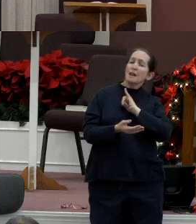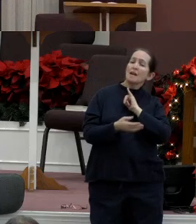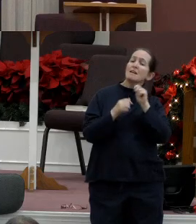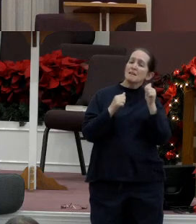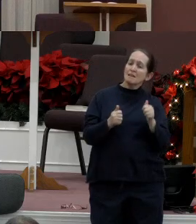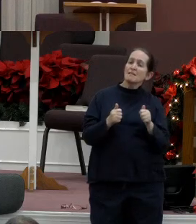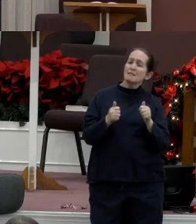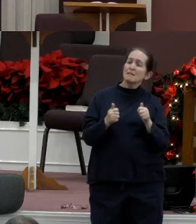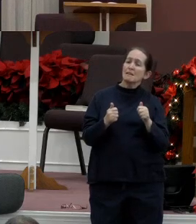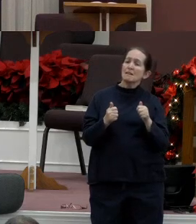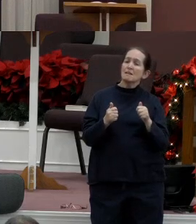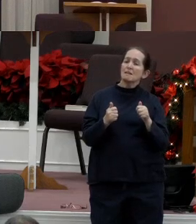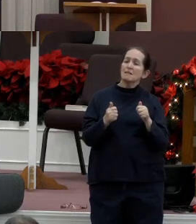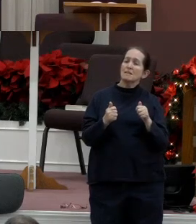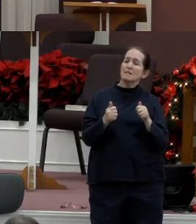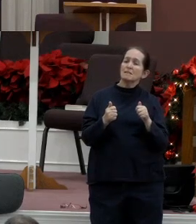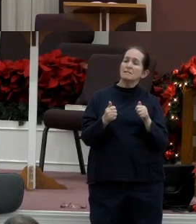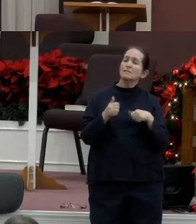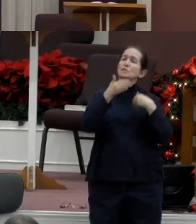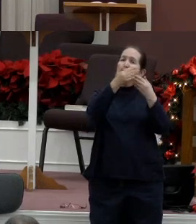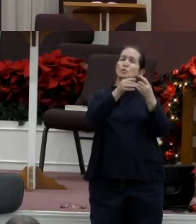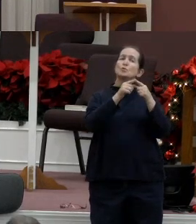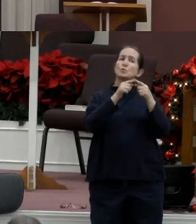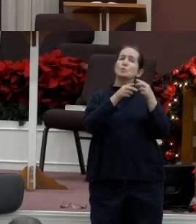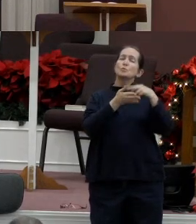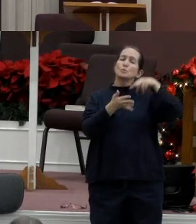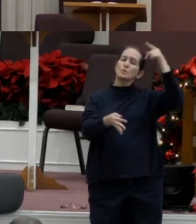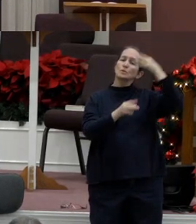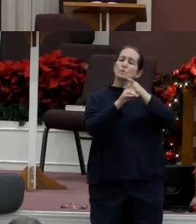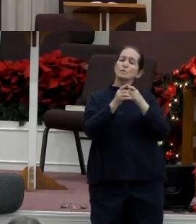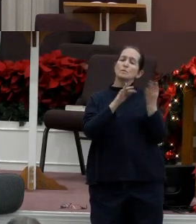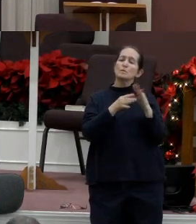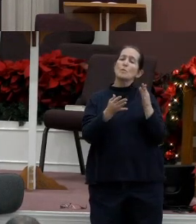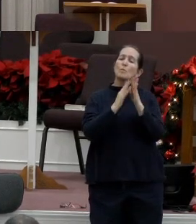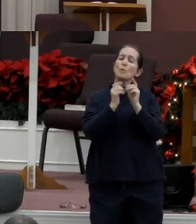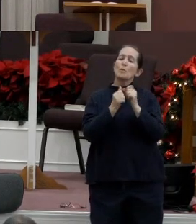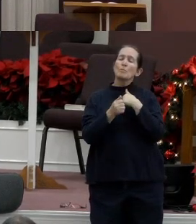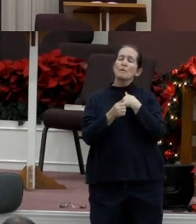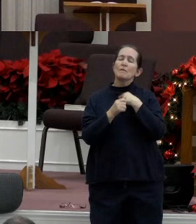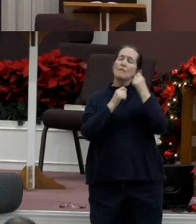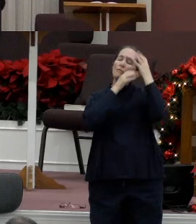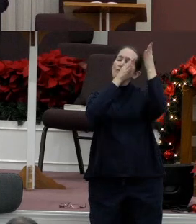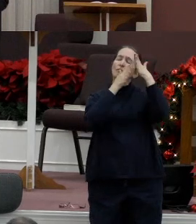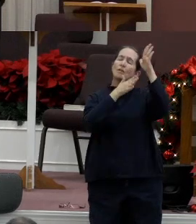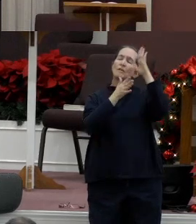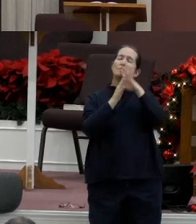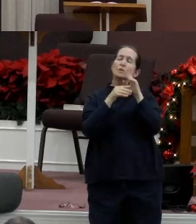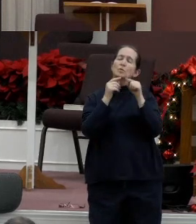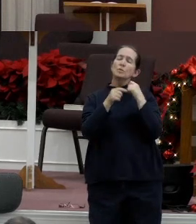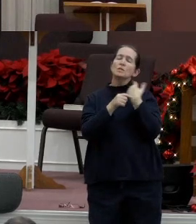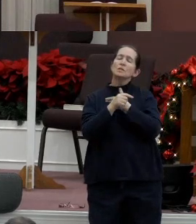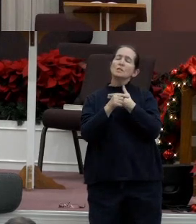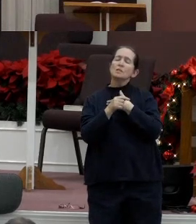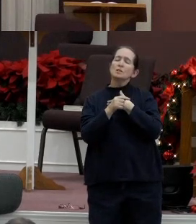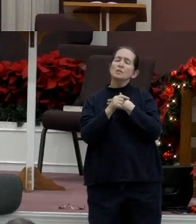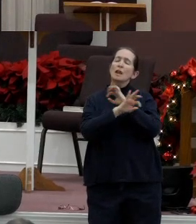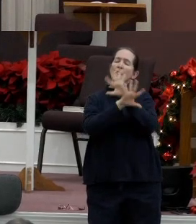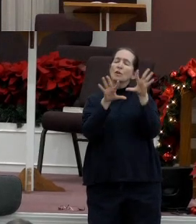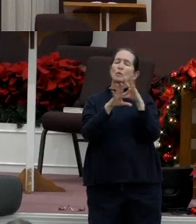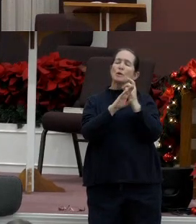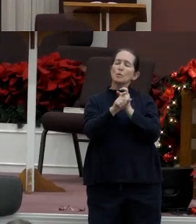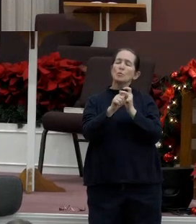attain to the resurrection from the dead. Would you pray with me? Father God, speak to us clearly and quickly now.